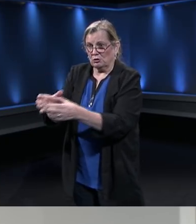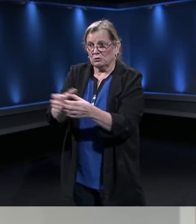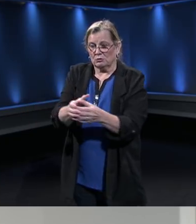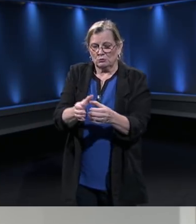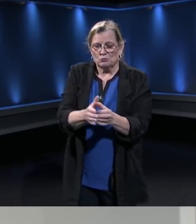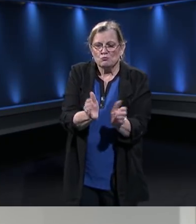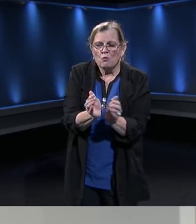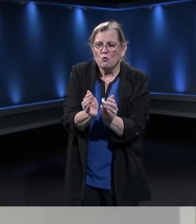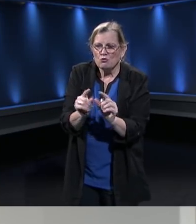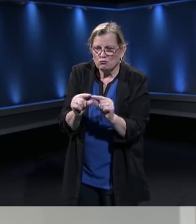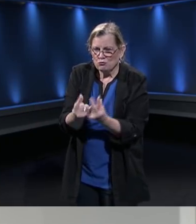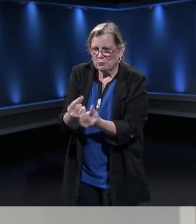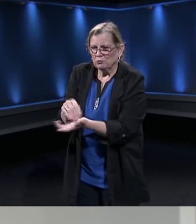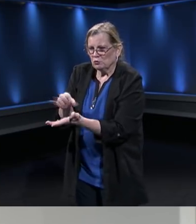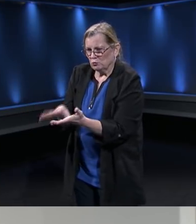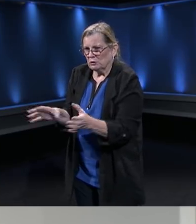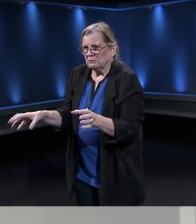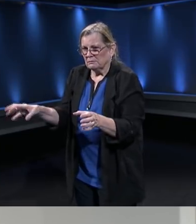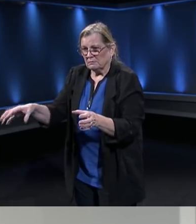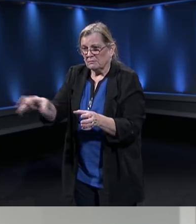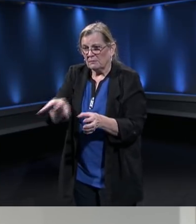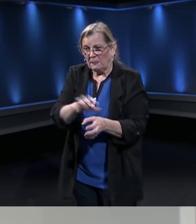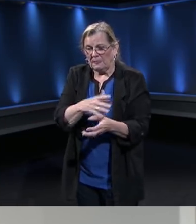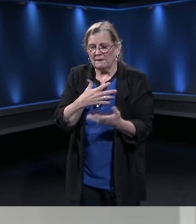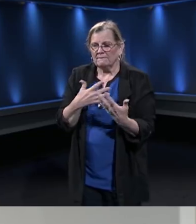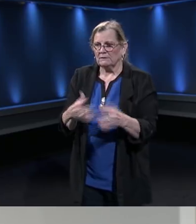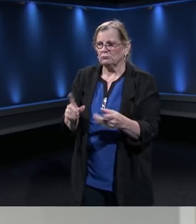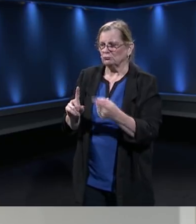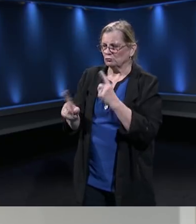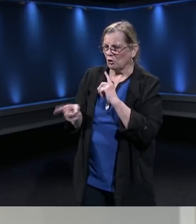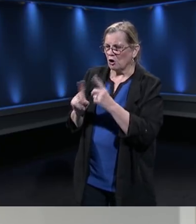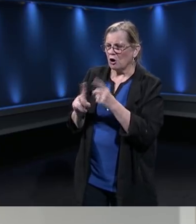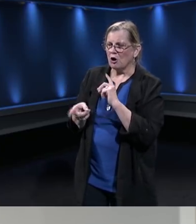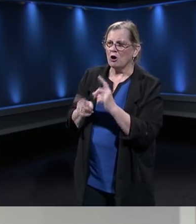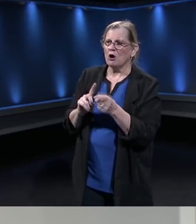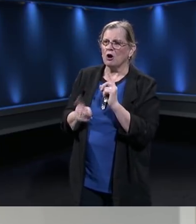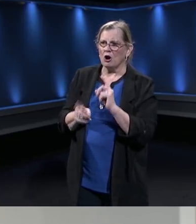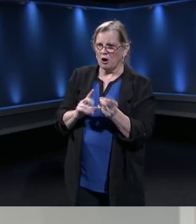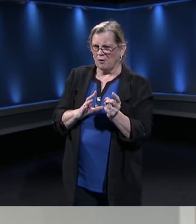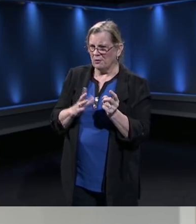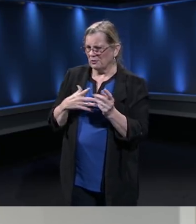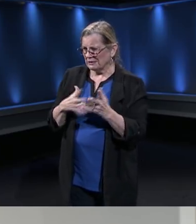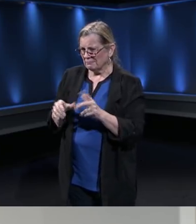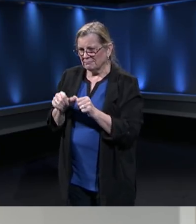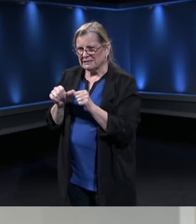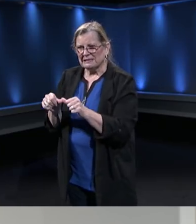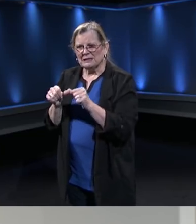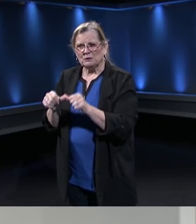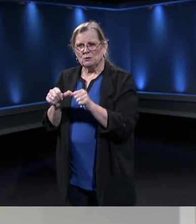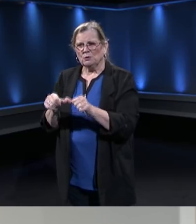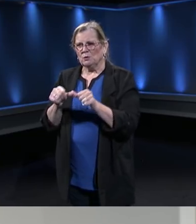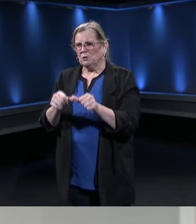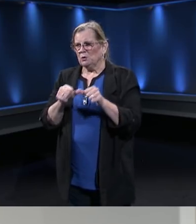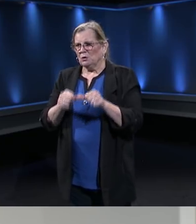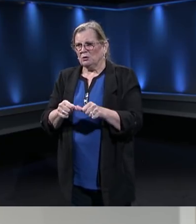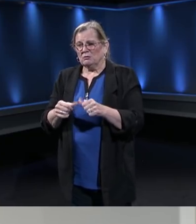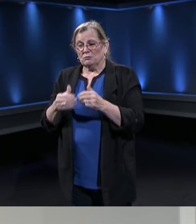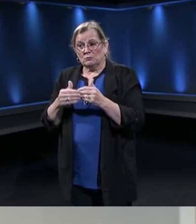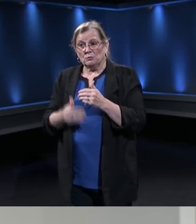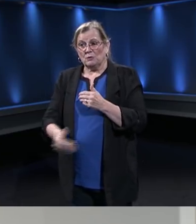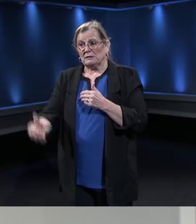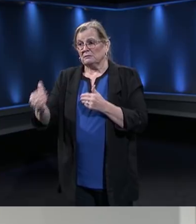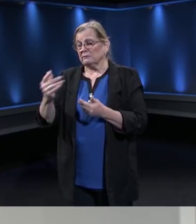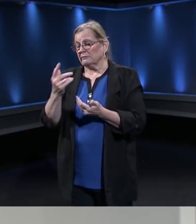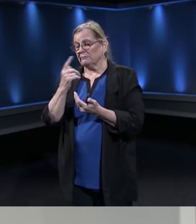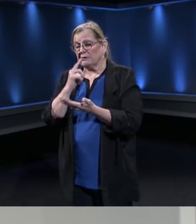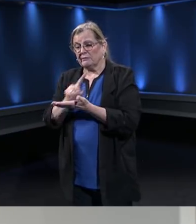be working and communicating with the community, not just yesterday, not just today in this town hall, but throughout the days and weeks